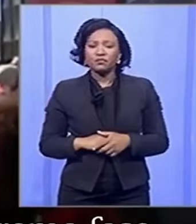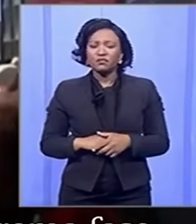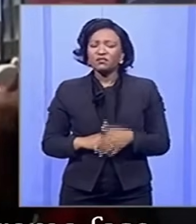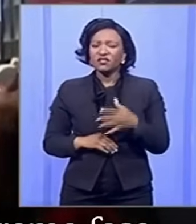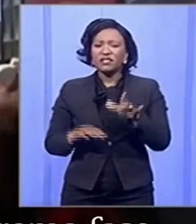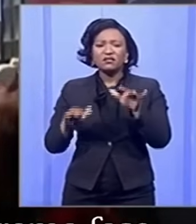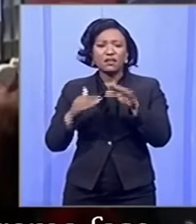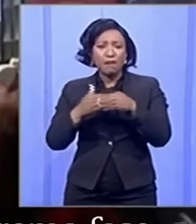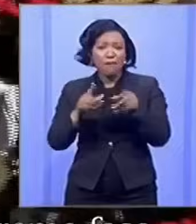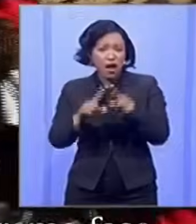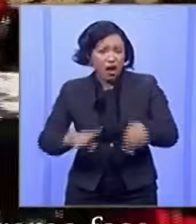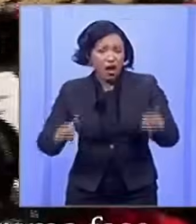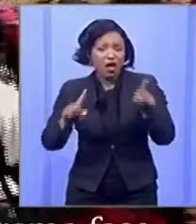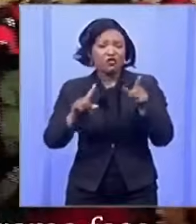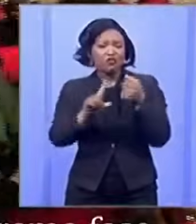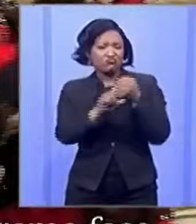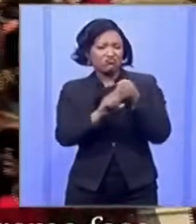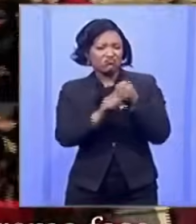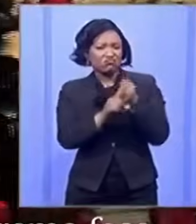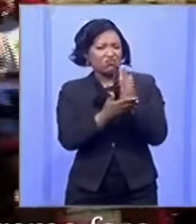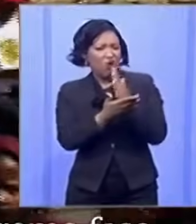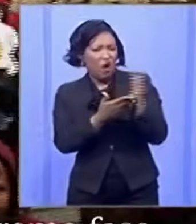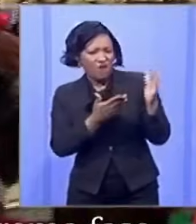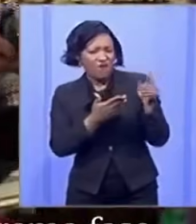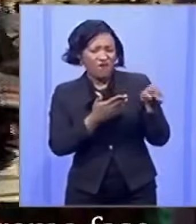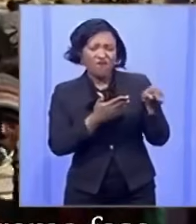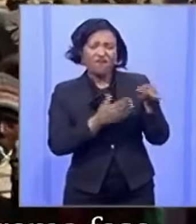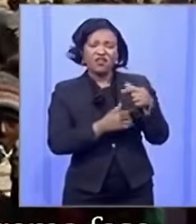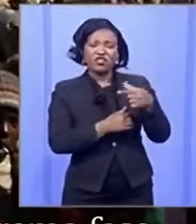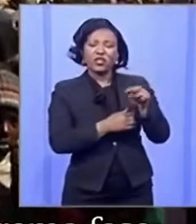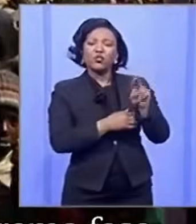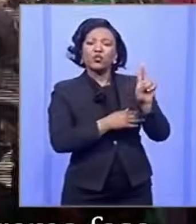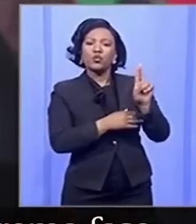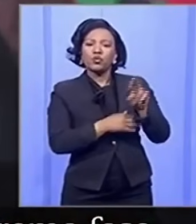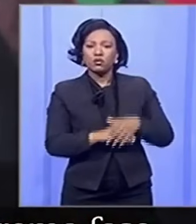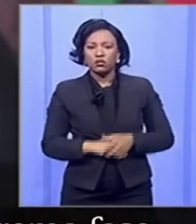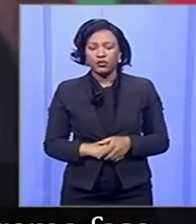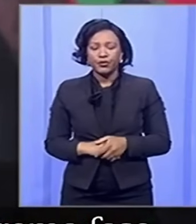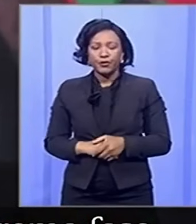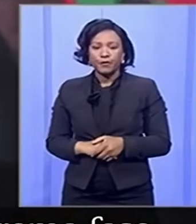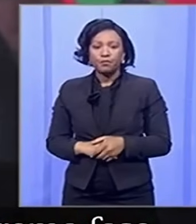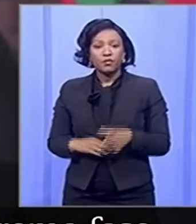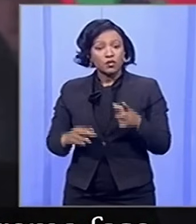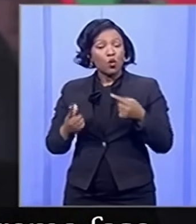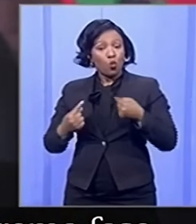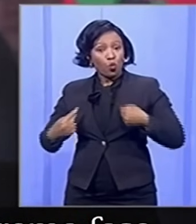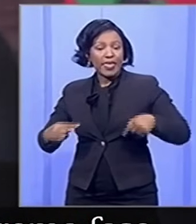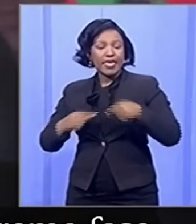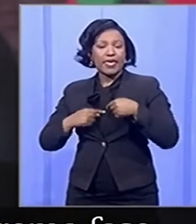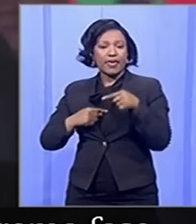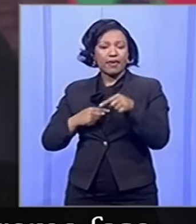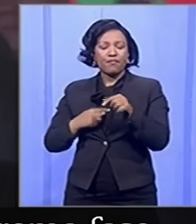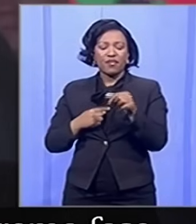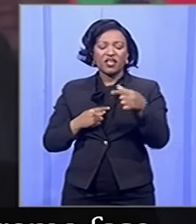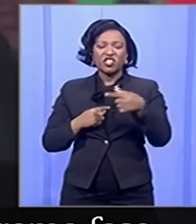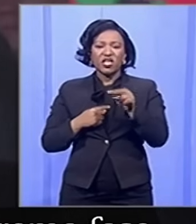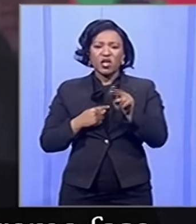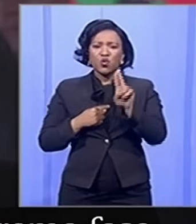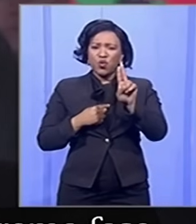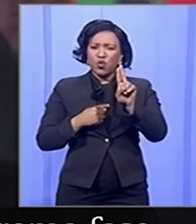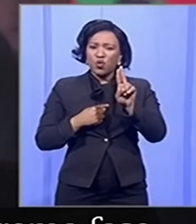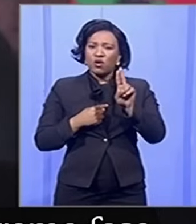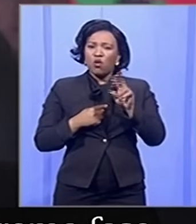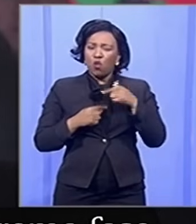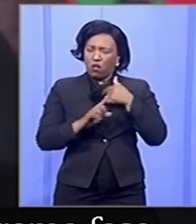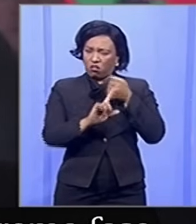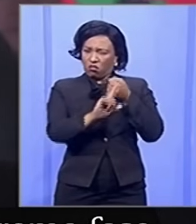botee bja bosetšhaba. We are going to fight GNU. GNU is the enemy of